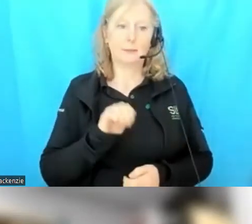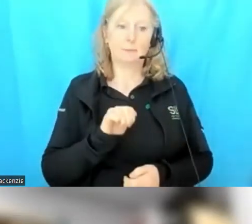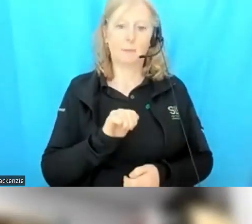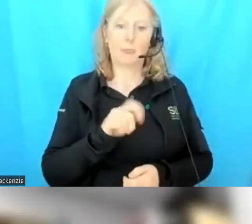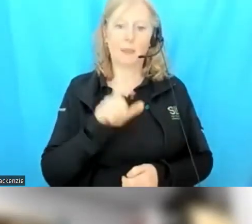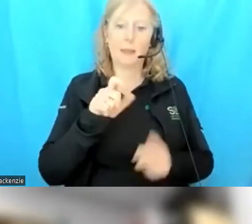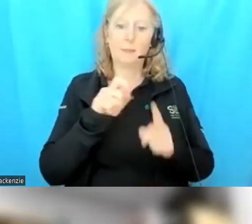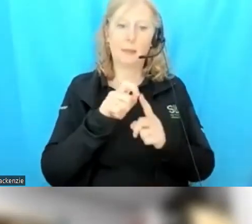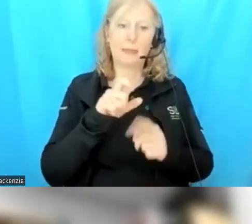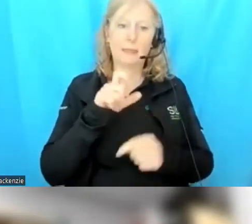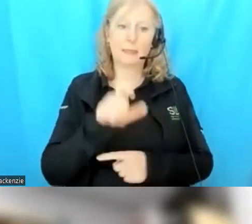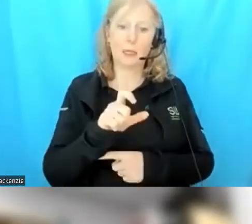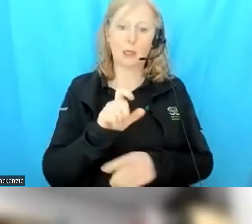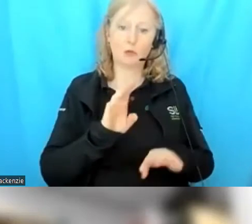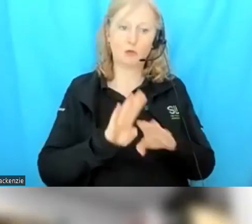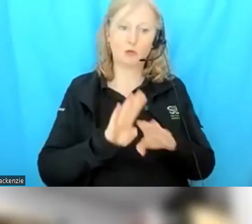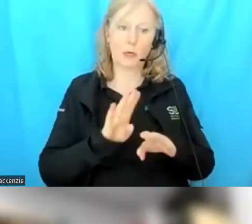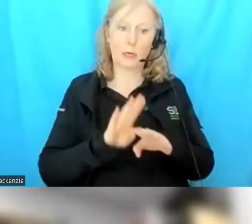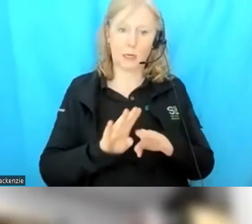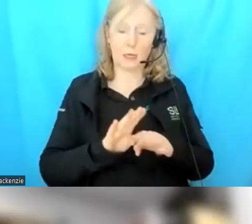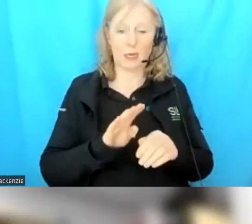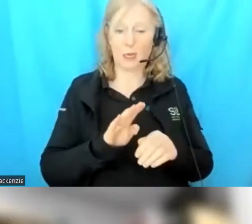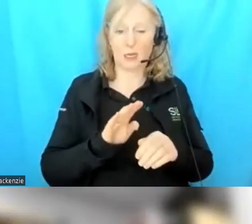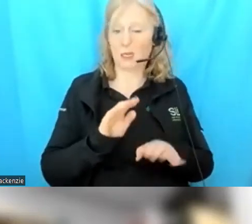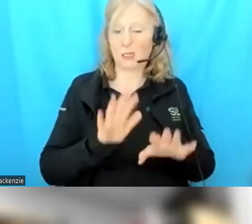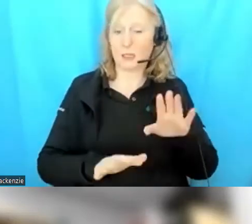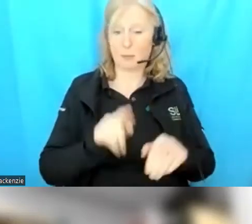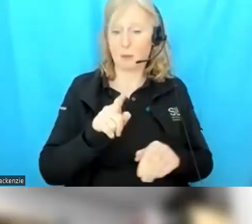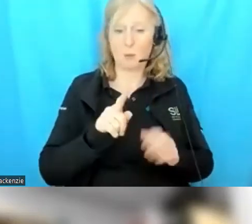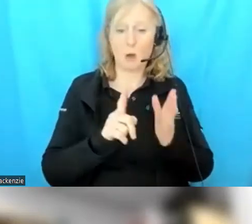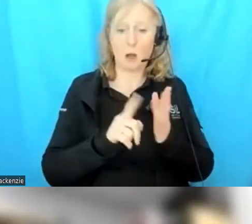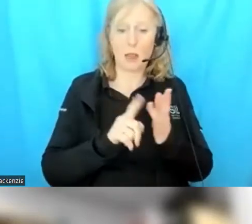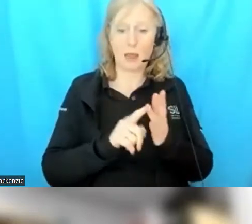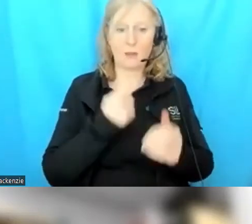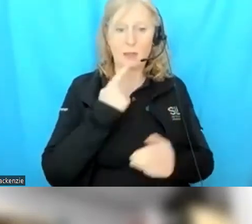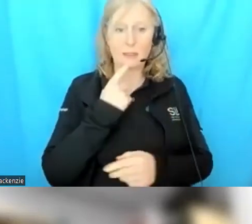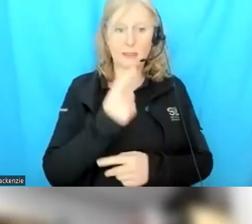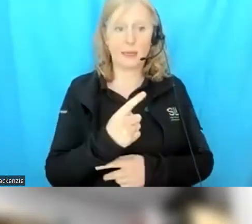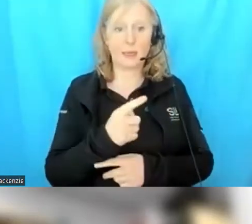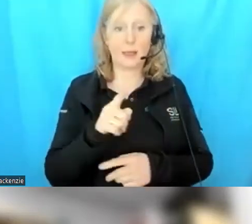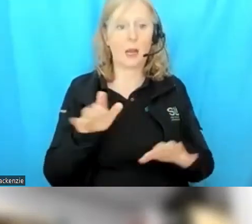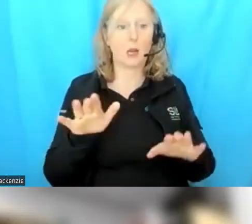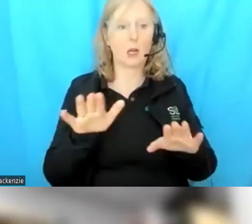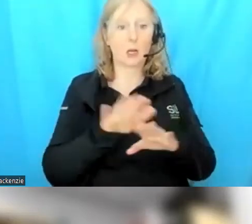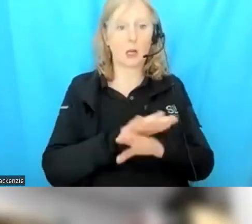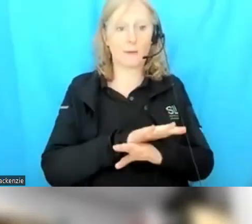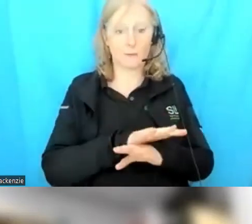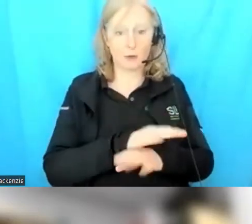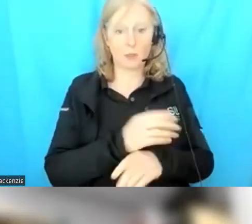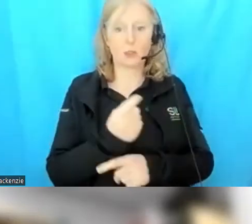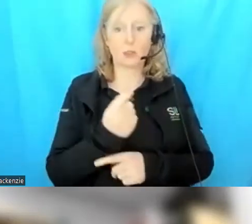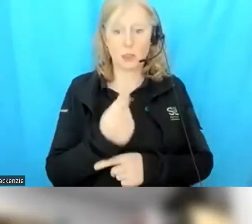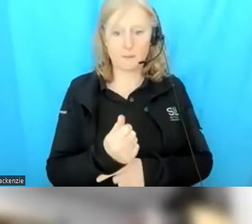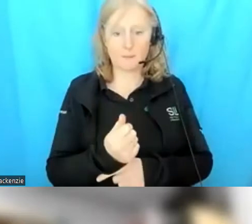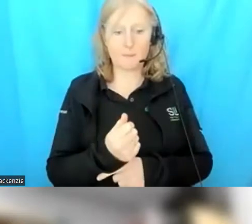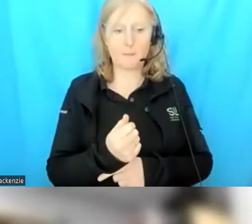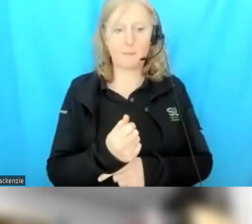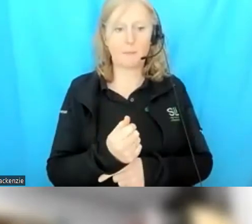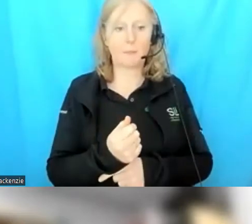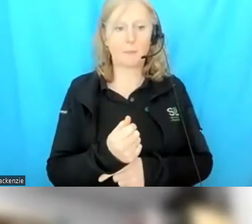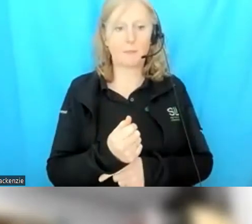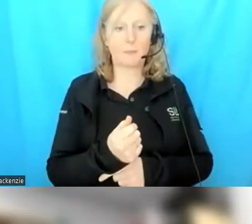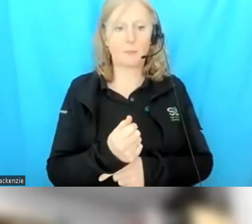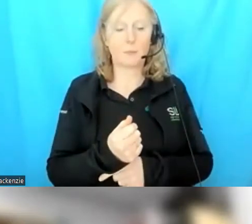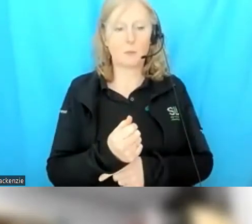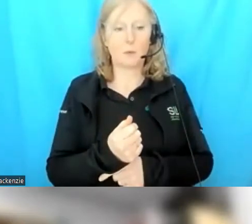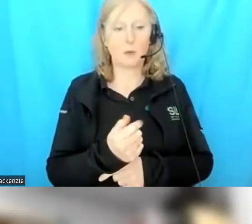CPC training, I would echo what Olivia says. The CPC training covers it to a certain degree, but